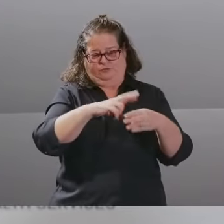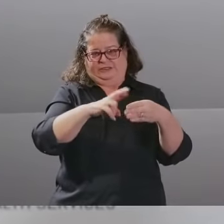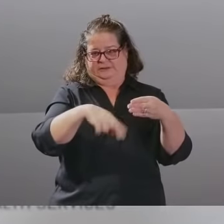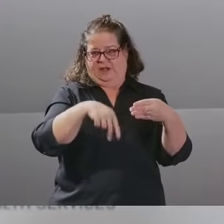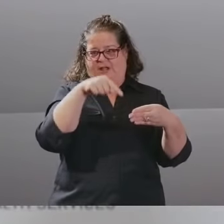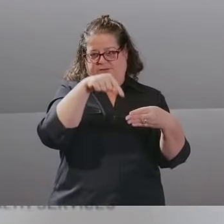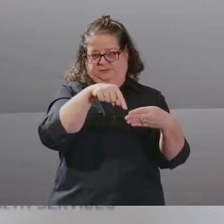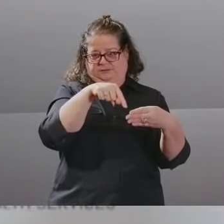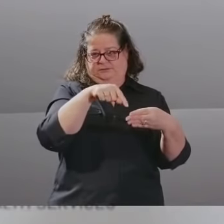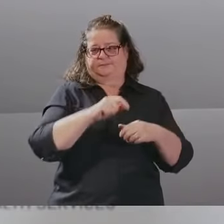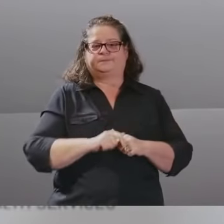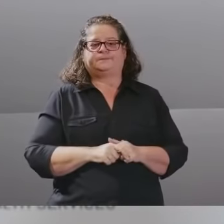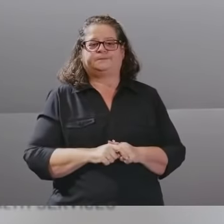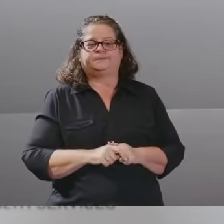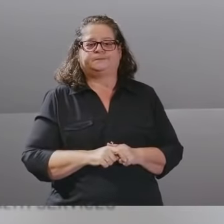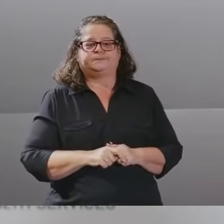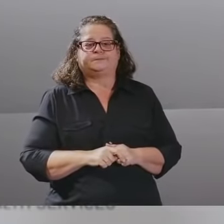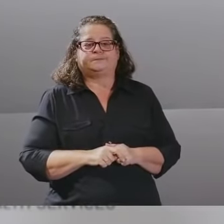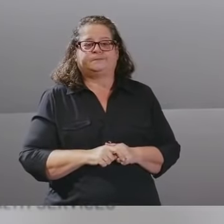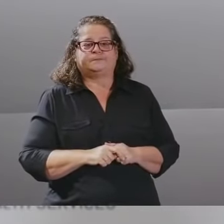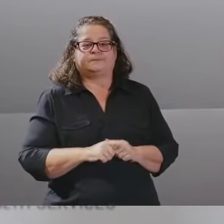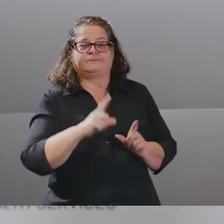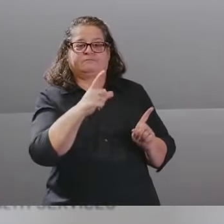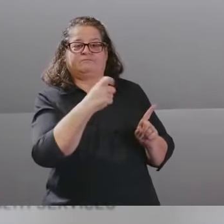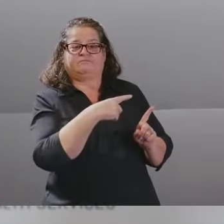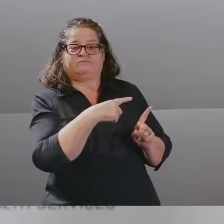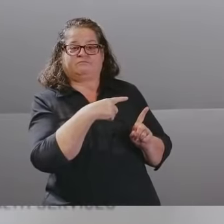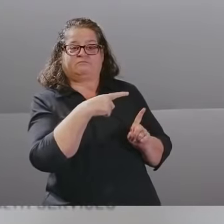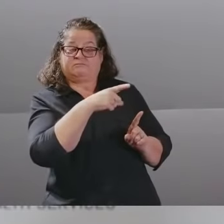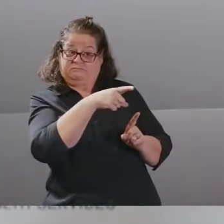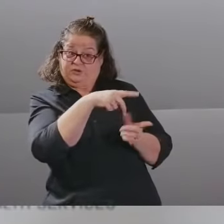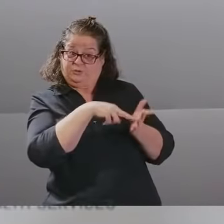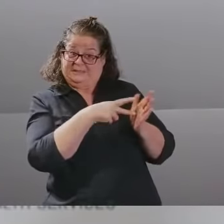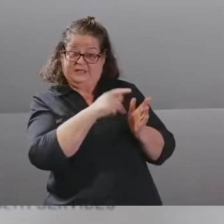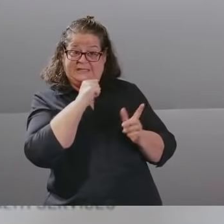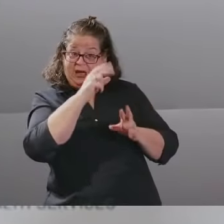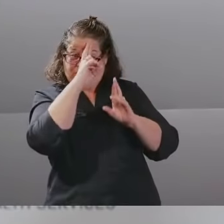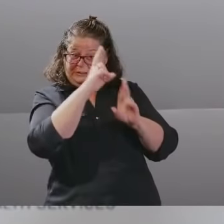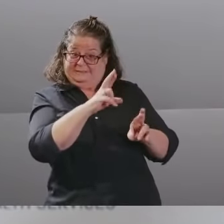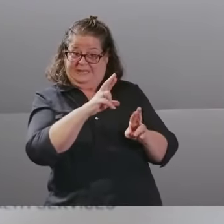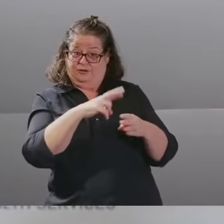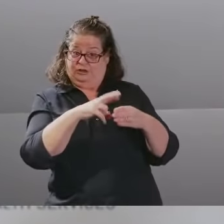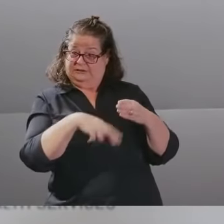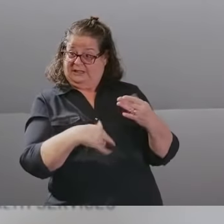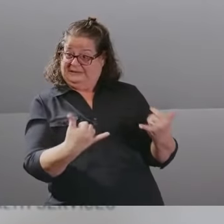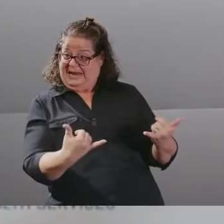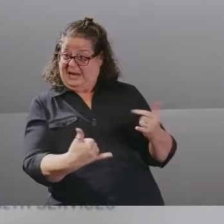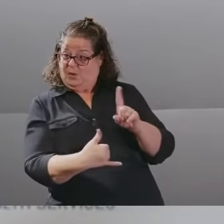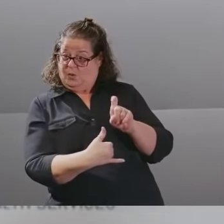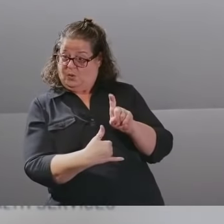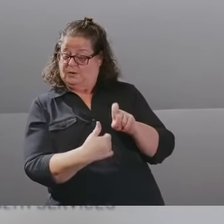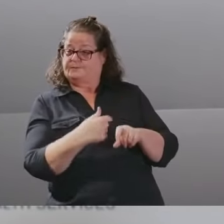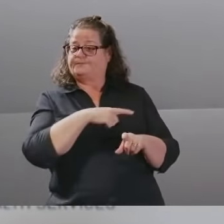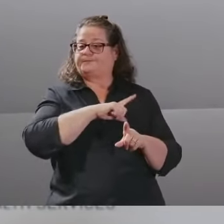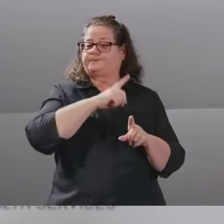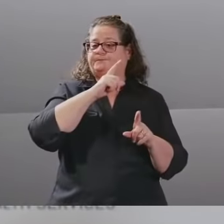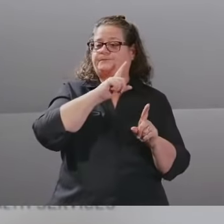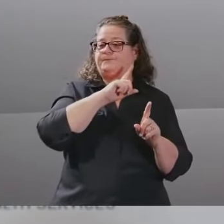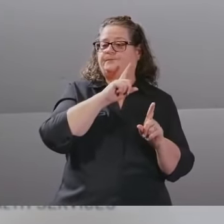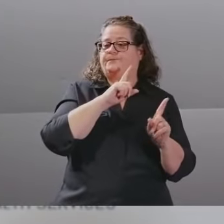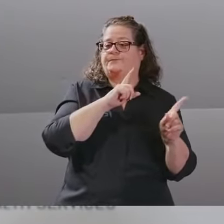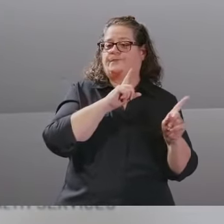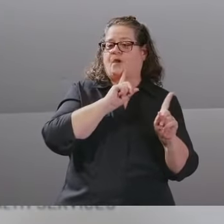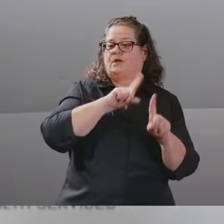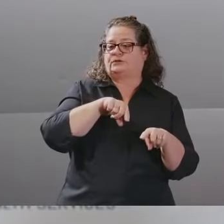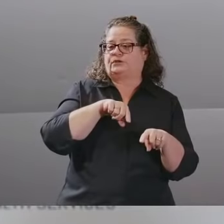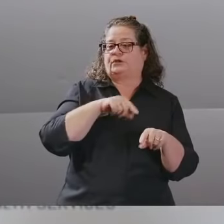don't, because you're waiting for that? Well, there are legal claims that are being challenged in court, and everybody